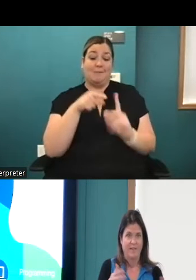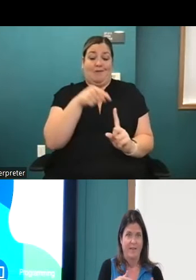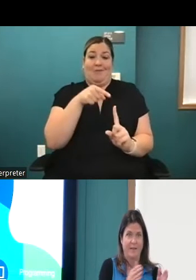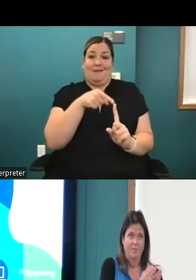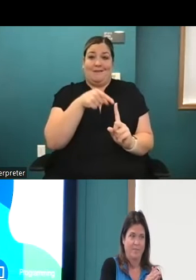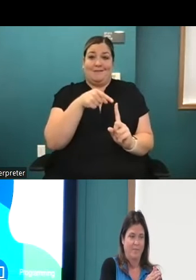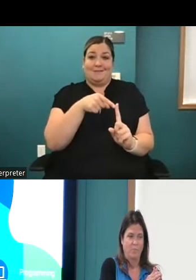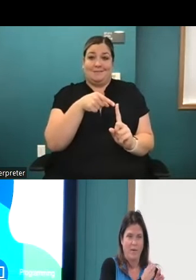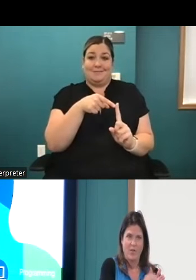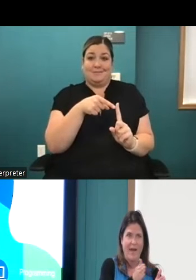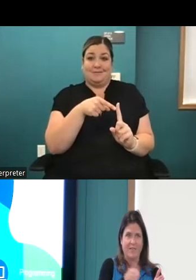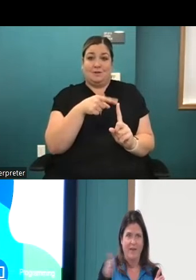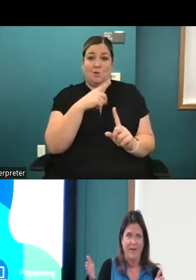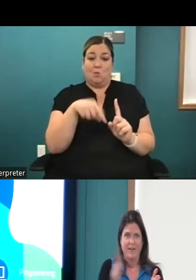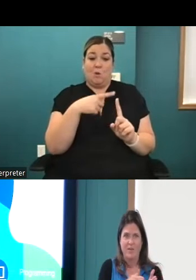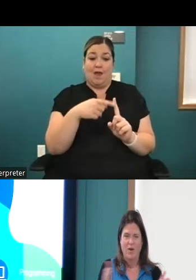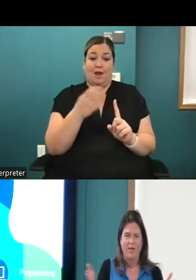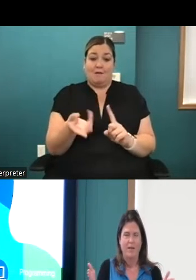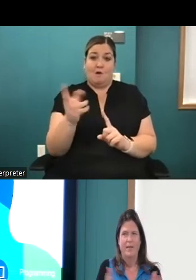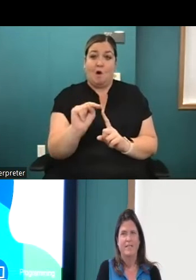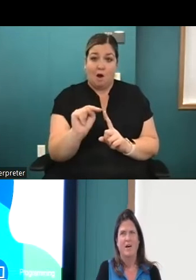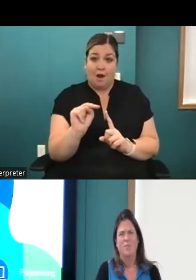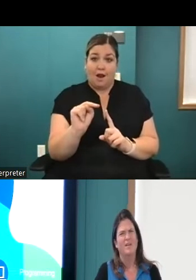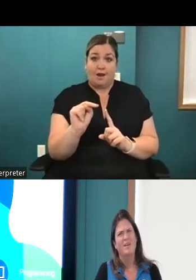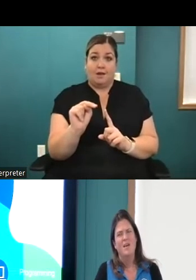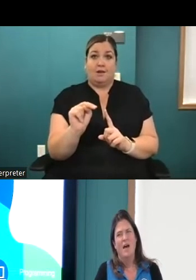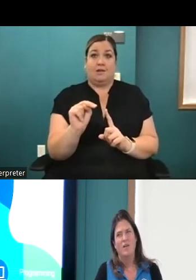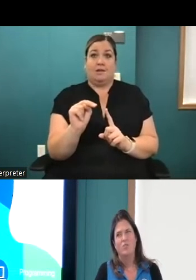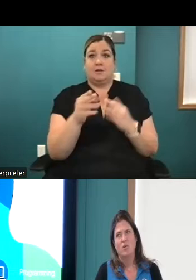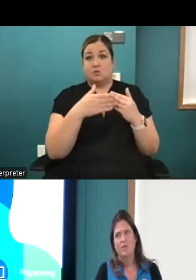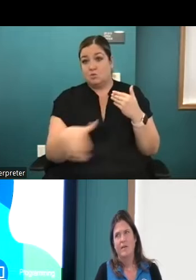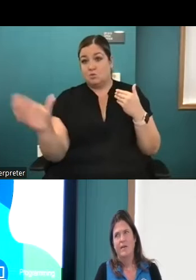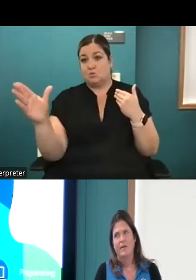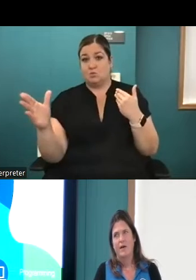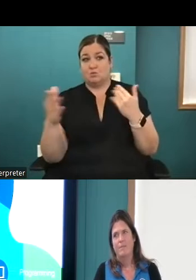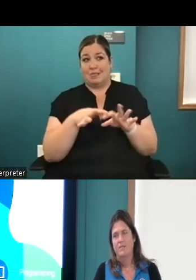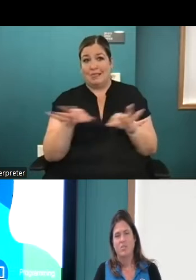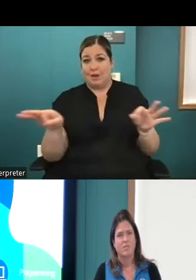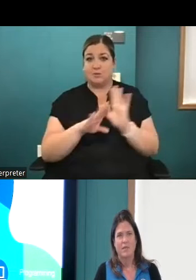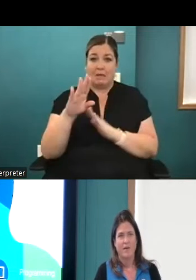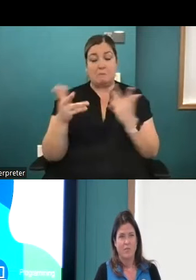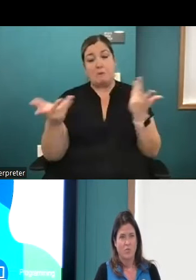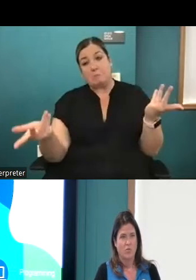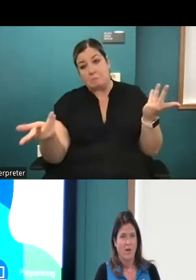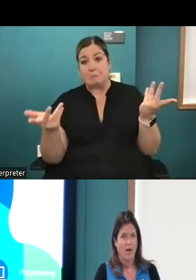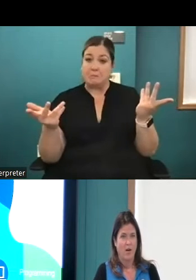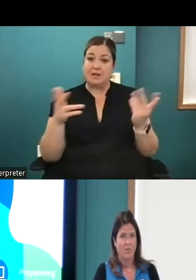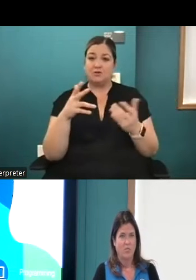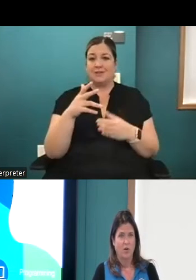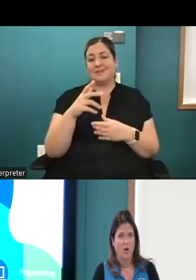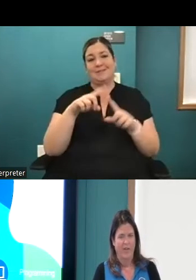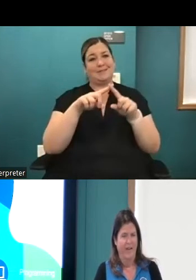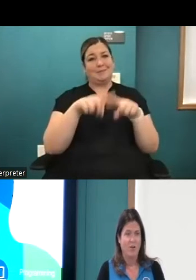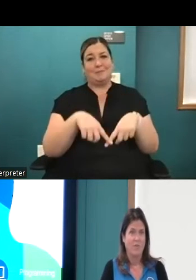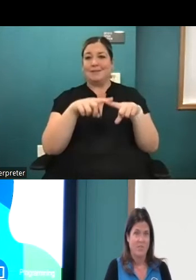specific, like when they're activated, how that pans out. But I know generally that's just kind of a surgeon and